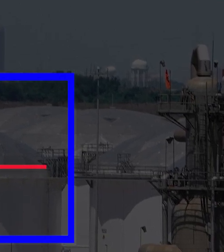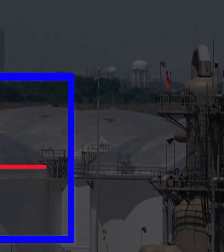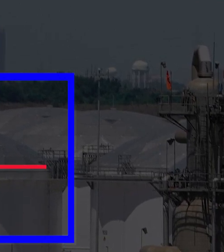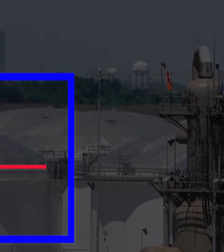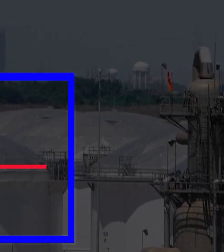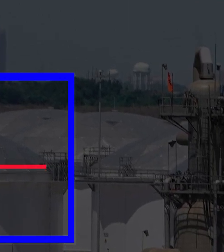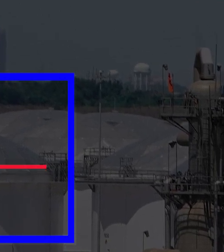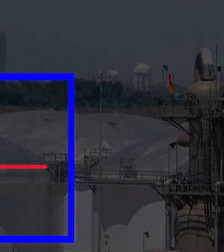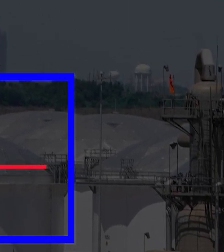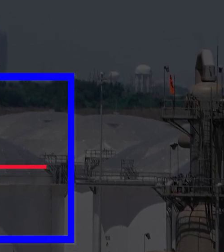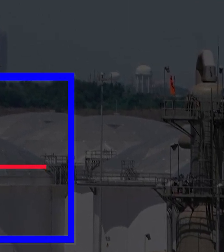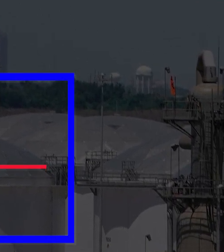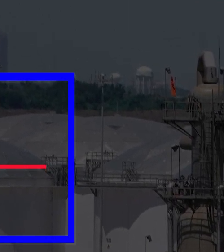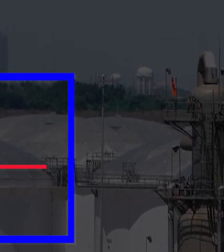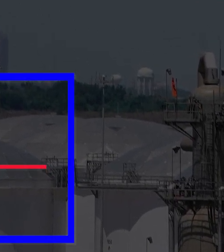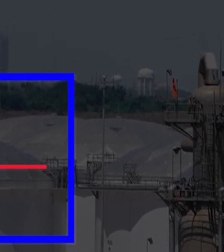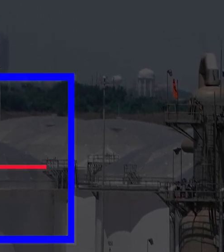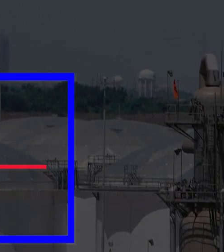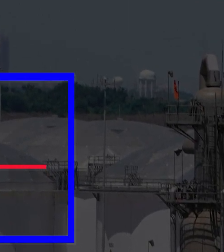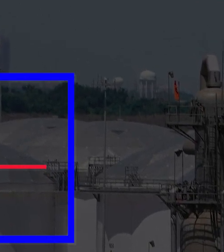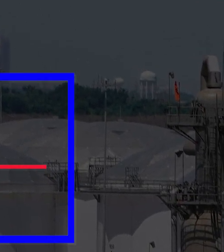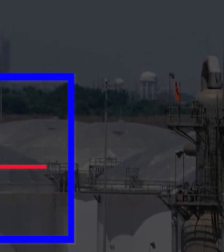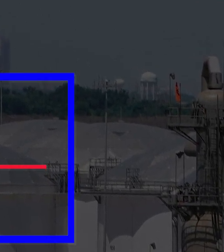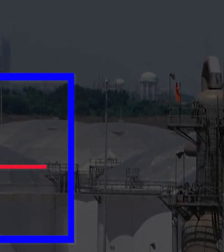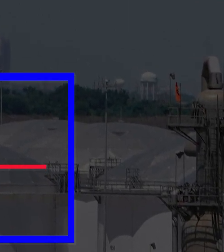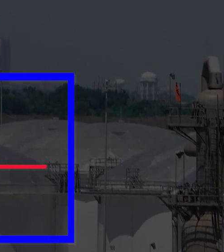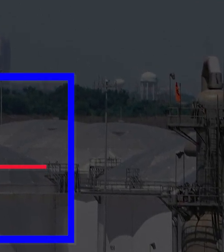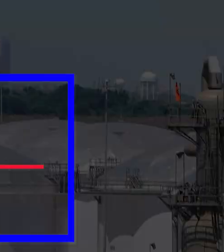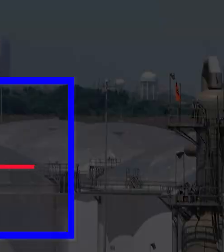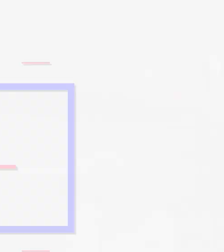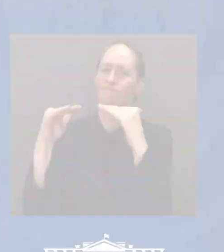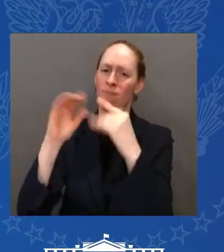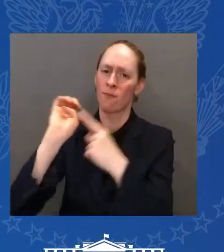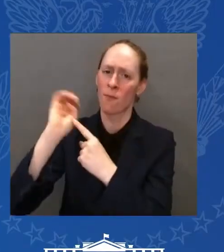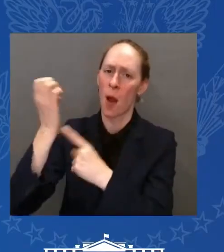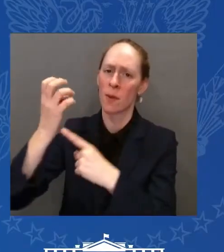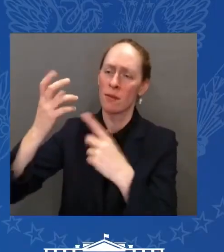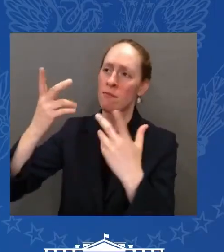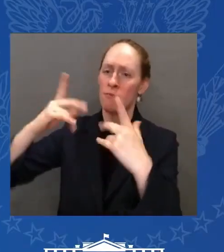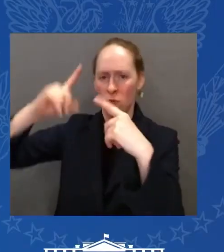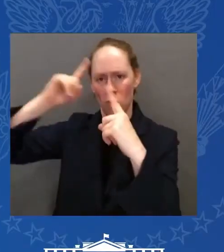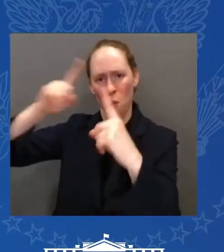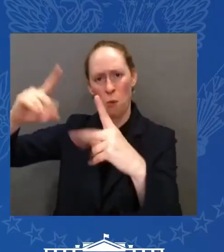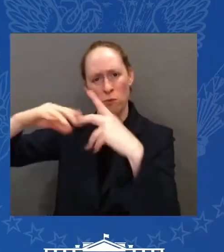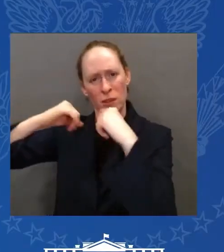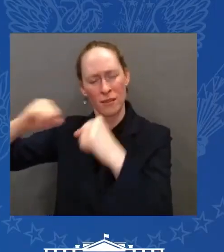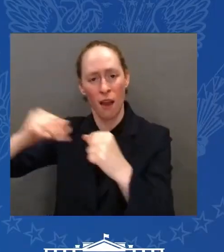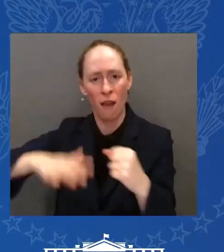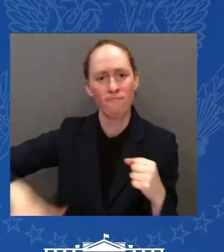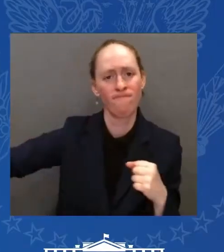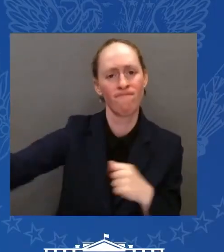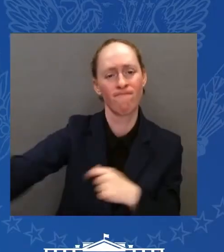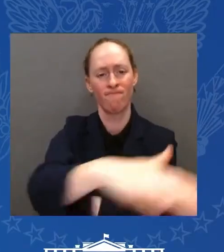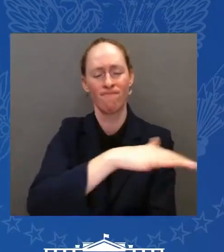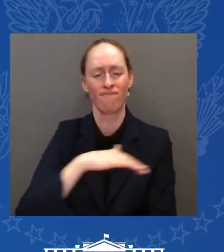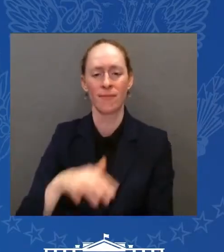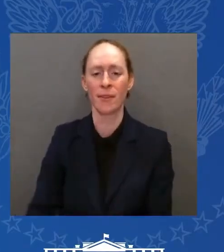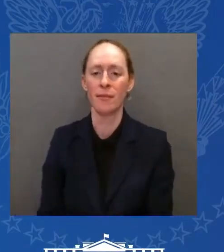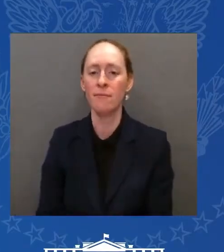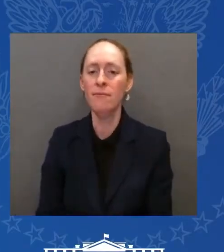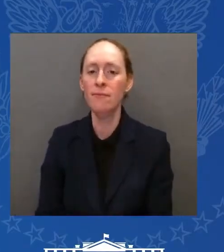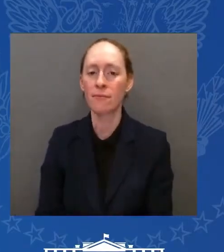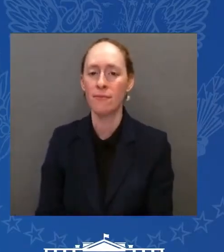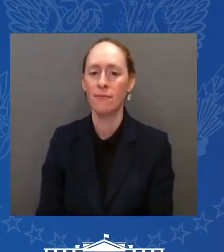90% between 2035 and 2040, or be shut down. Over the past 2 years, these investments helped protect our iconic